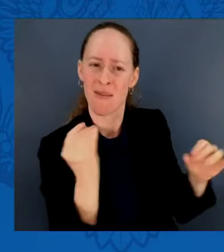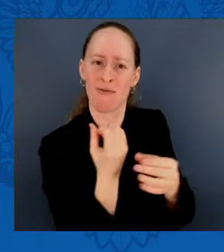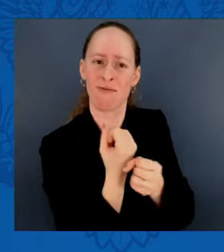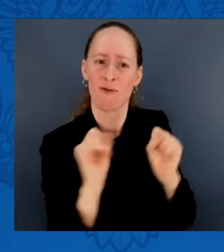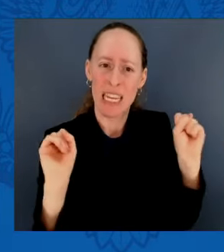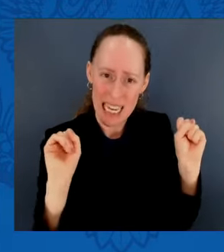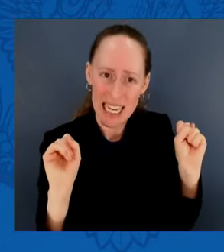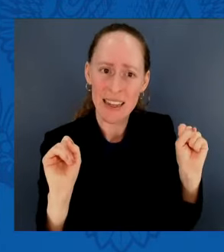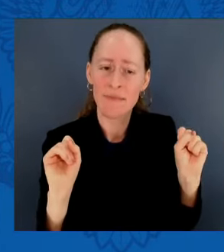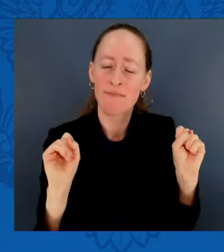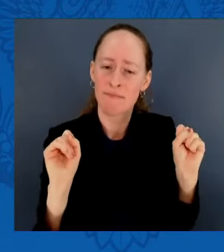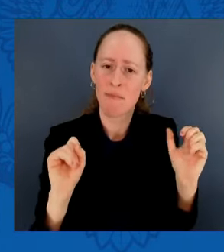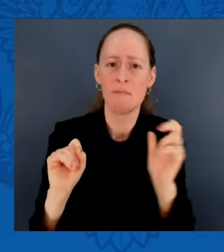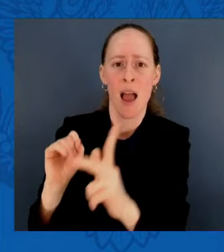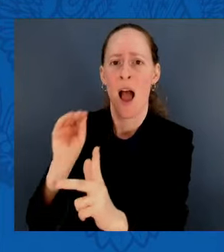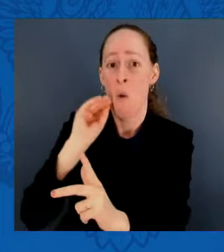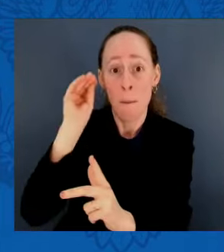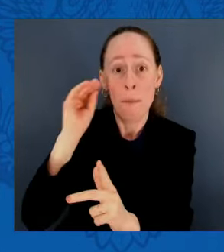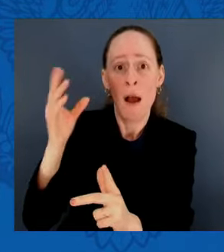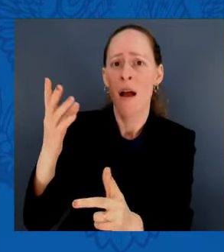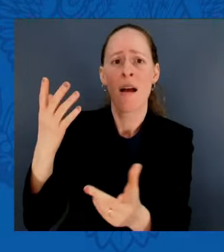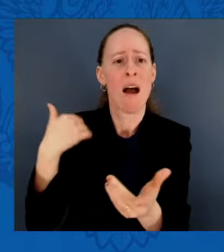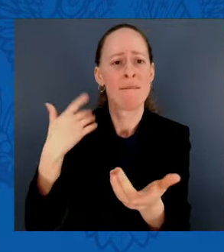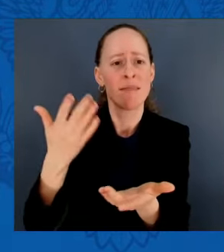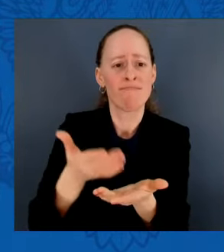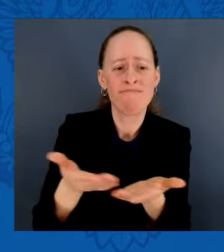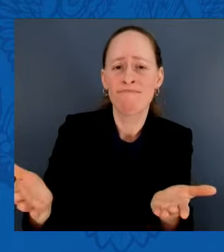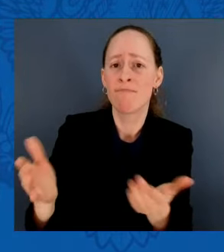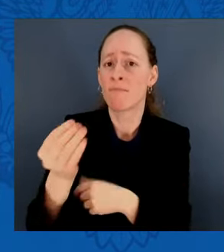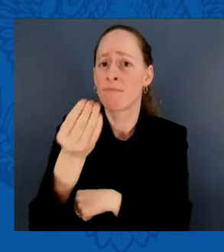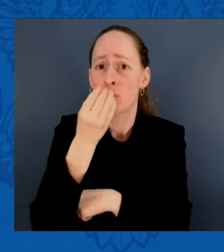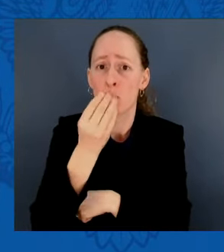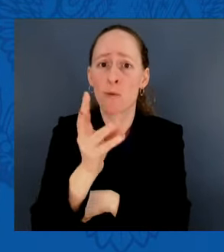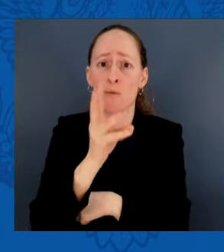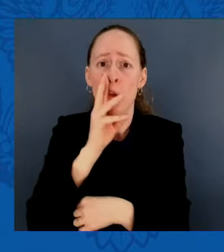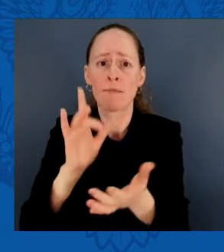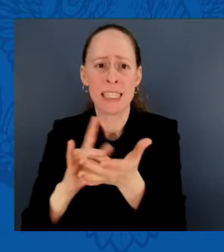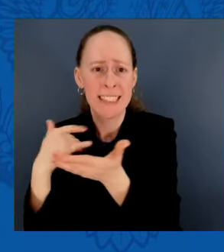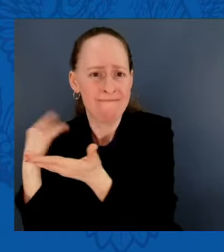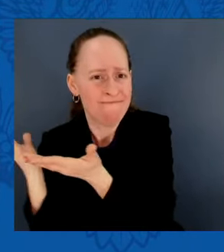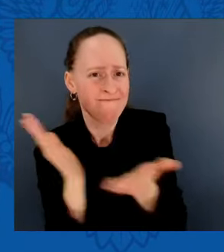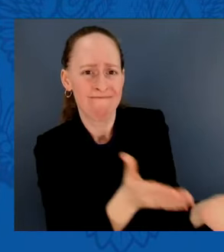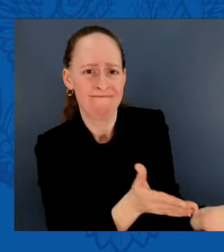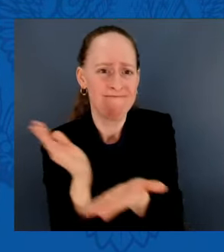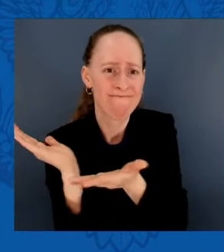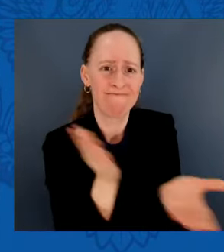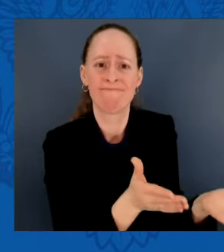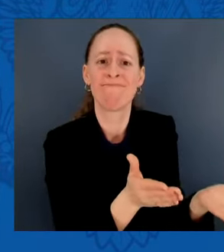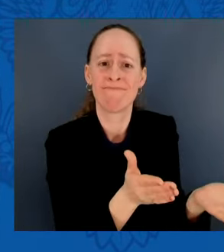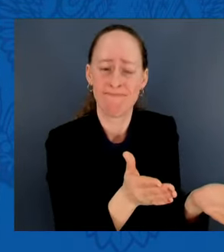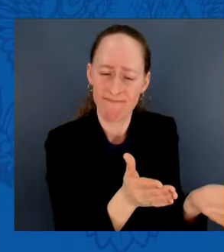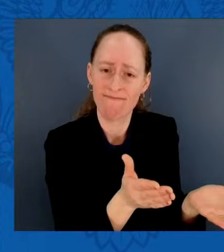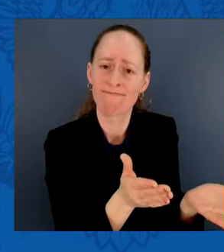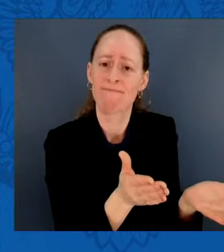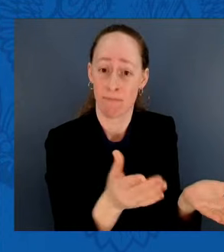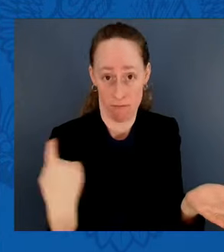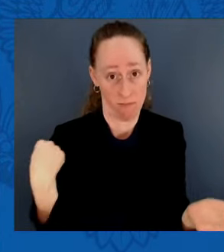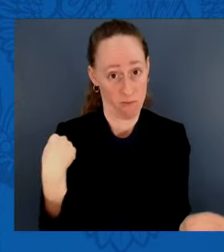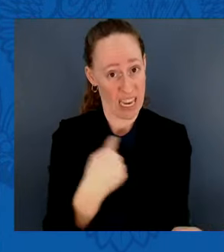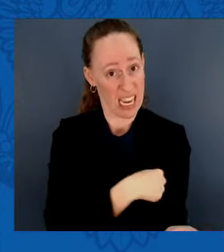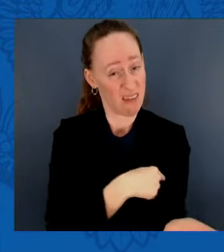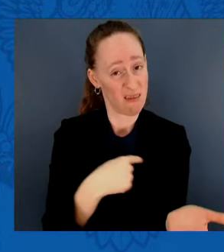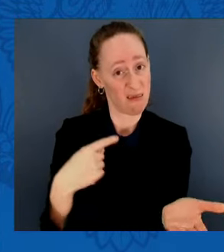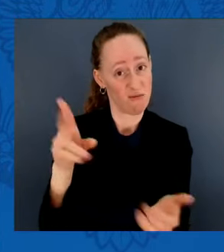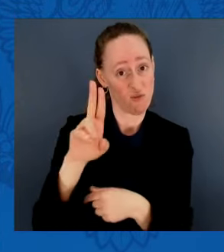enduring, something more enduring. The United States has been leading international efforts to get more humanitarian assistance to Gaza.